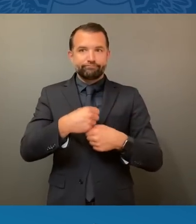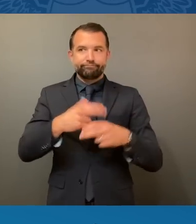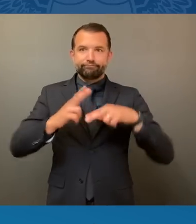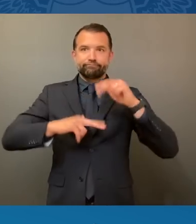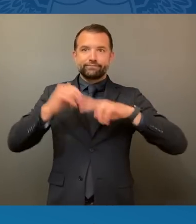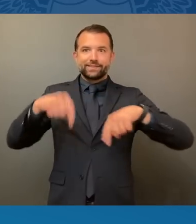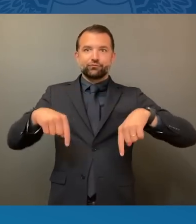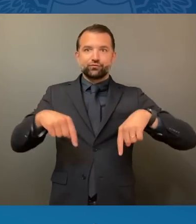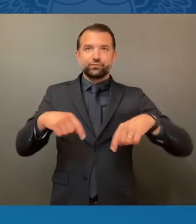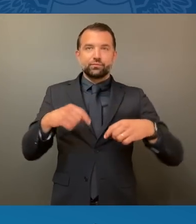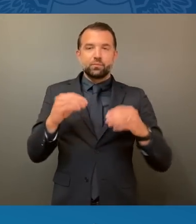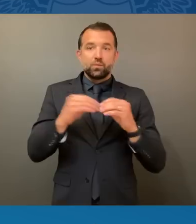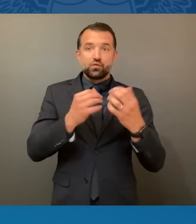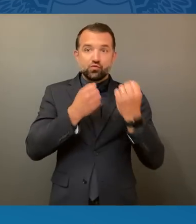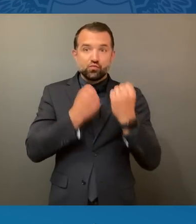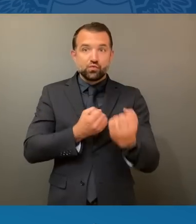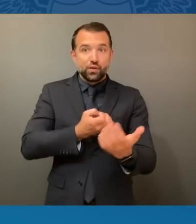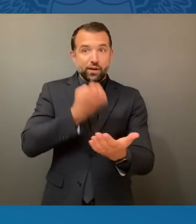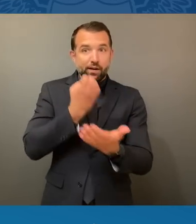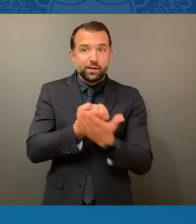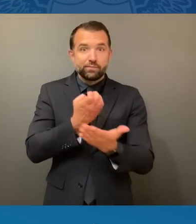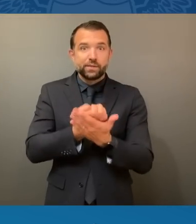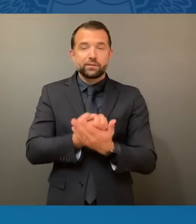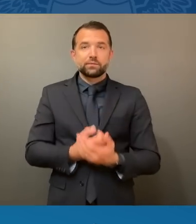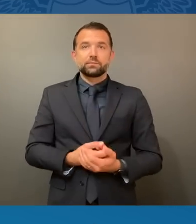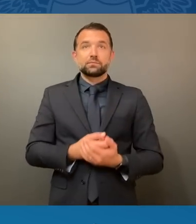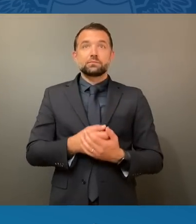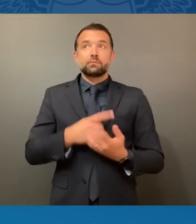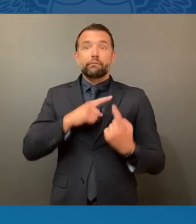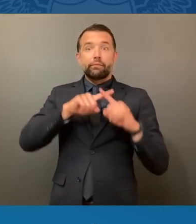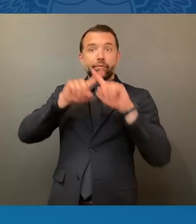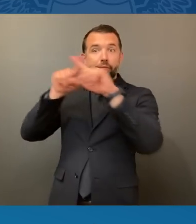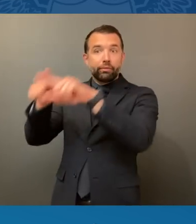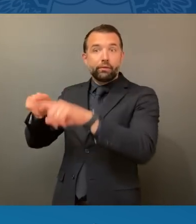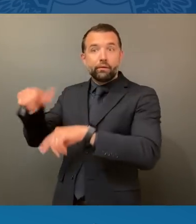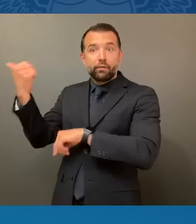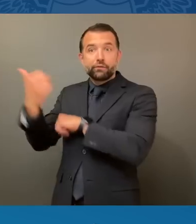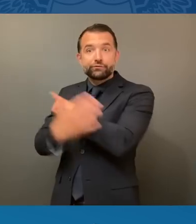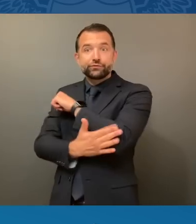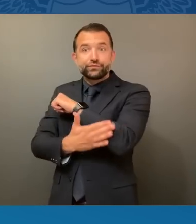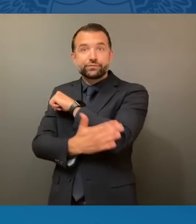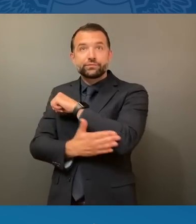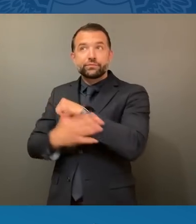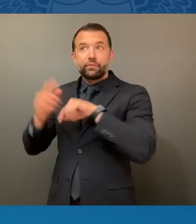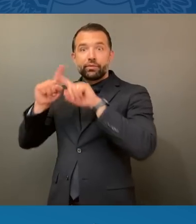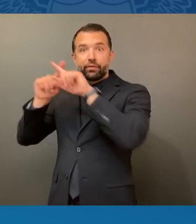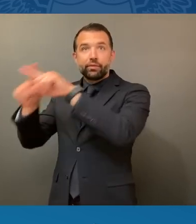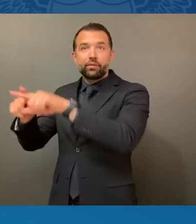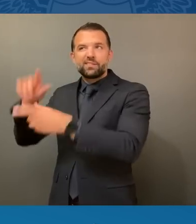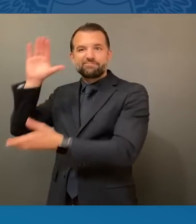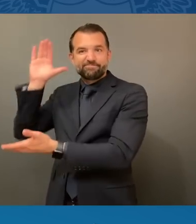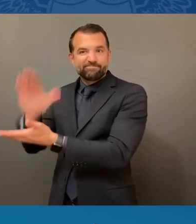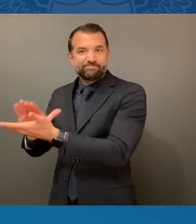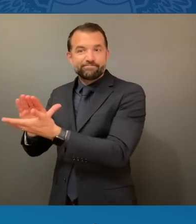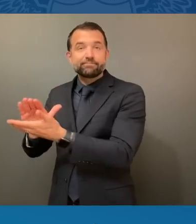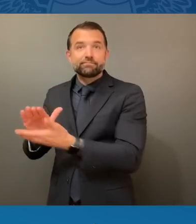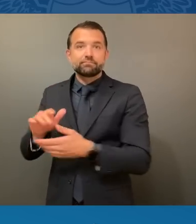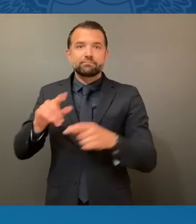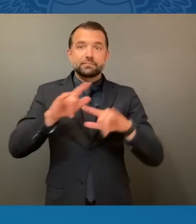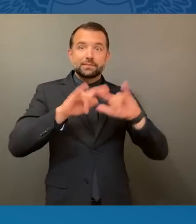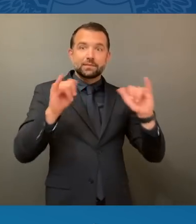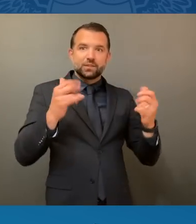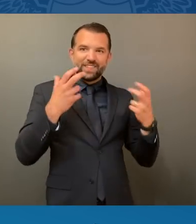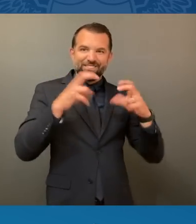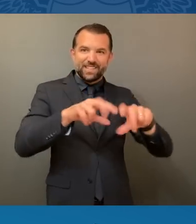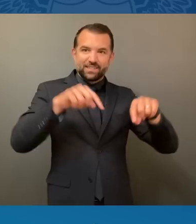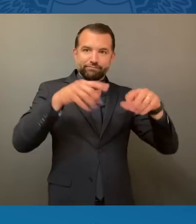strengthen our economy, to reduce reliance on foreign goods, but also then to invest in our workforce. Absolutely. And purposely, I think